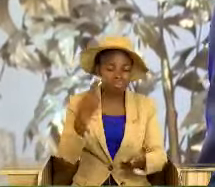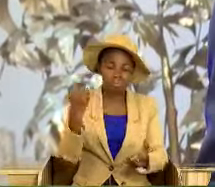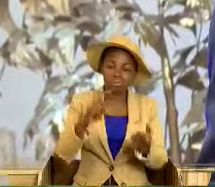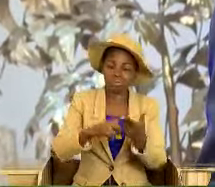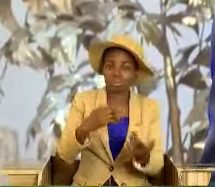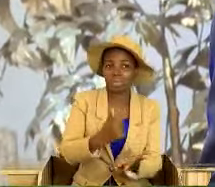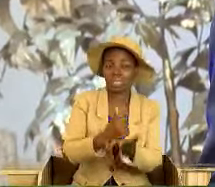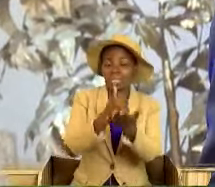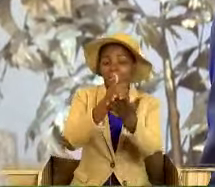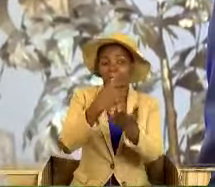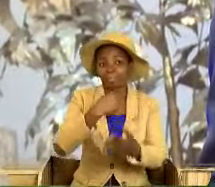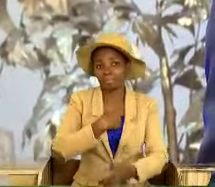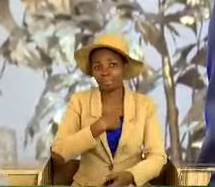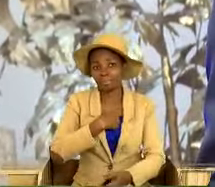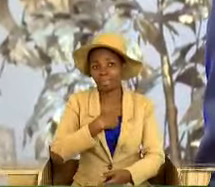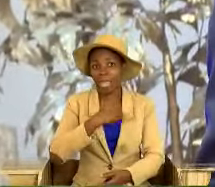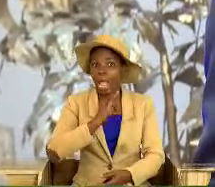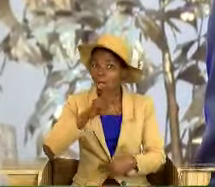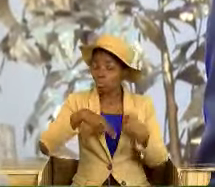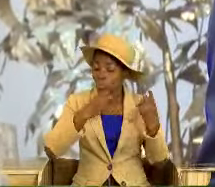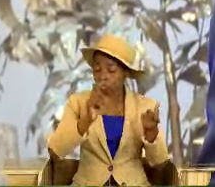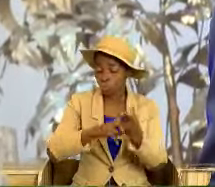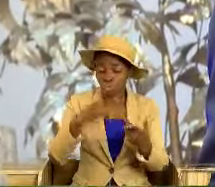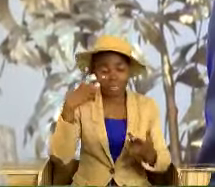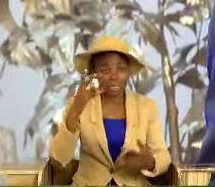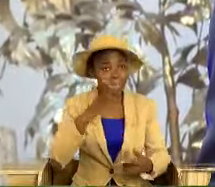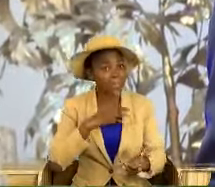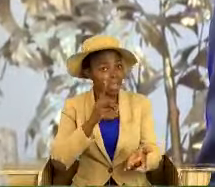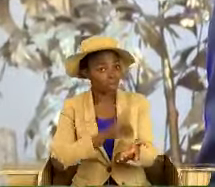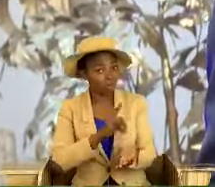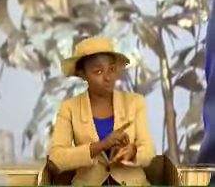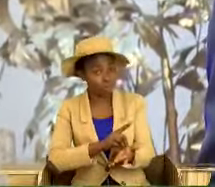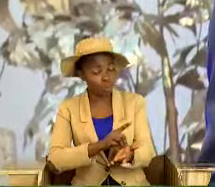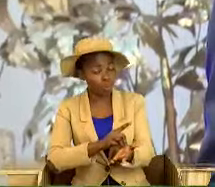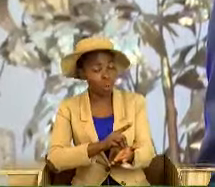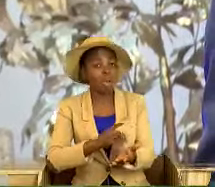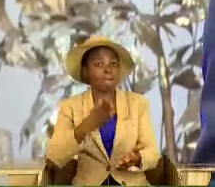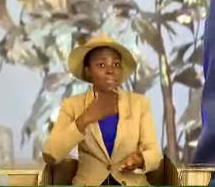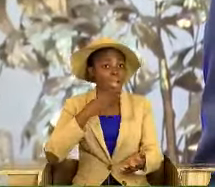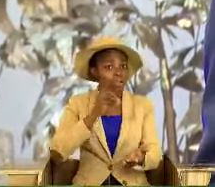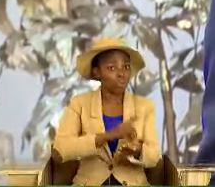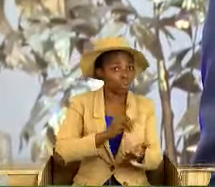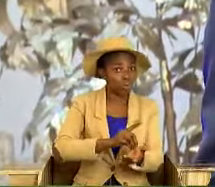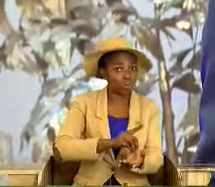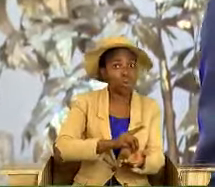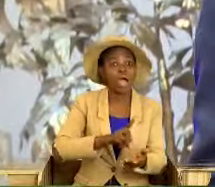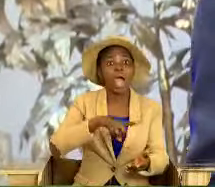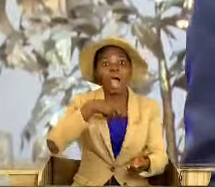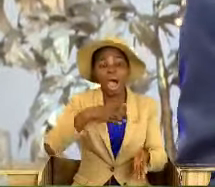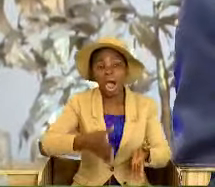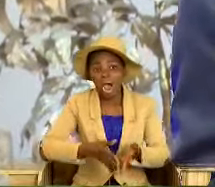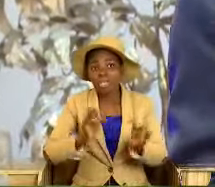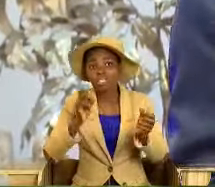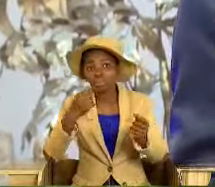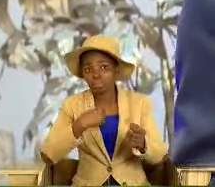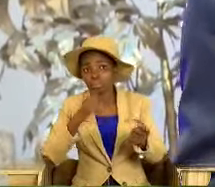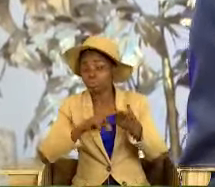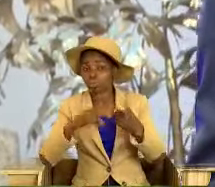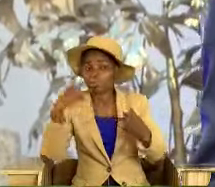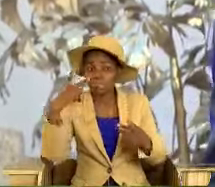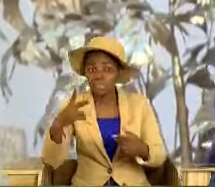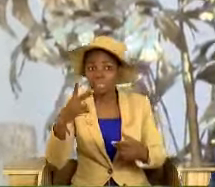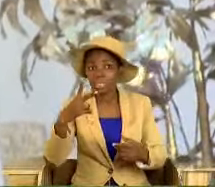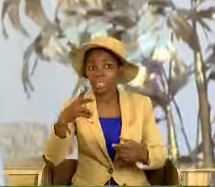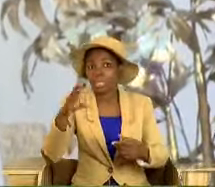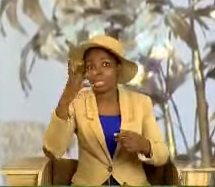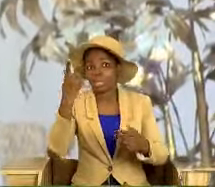me to a specialist so the specialist Orthopedic precisely The Specialist gave me some medication that I